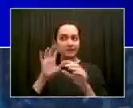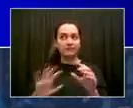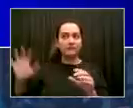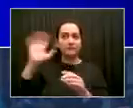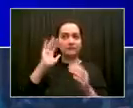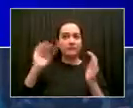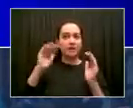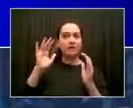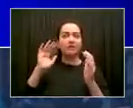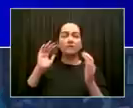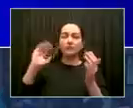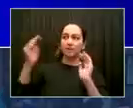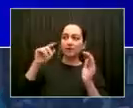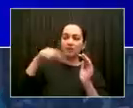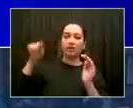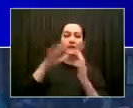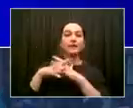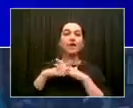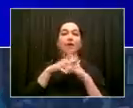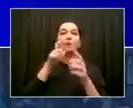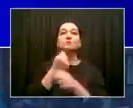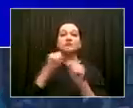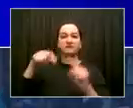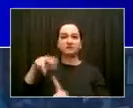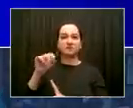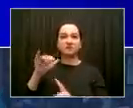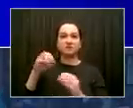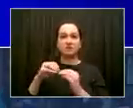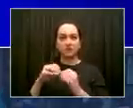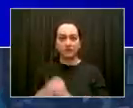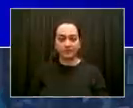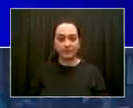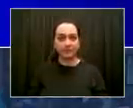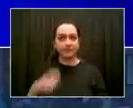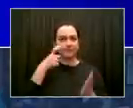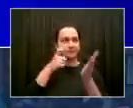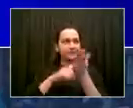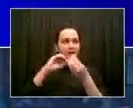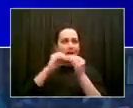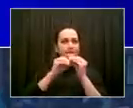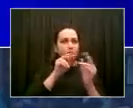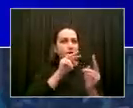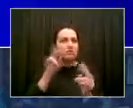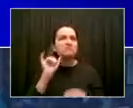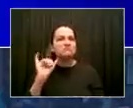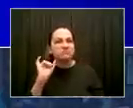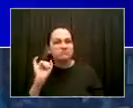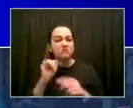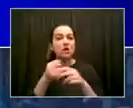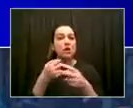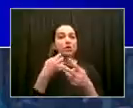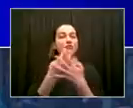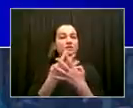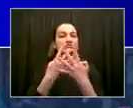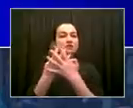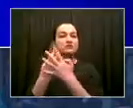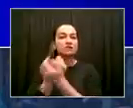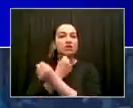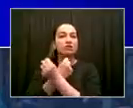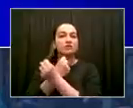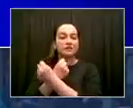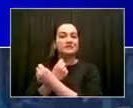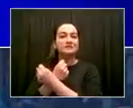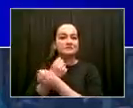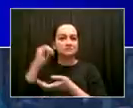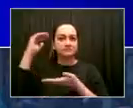and community, more training, more community involvement was always leading us in the right direction. We had a perfect storm